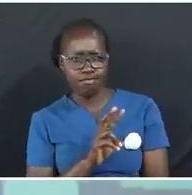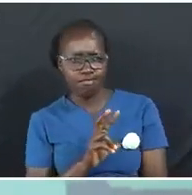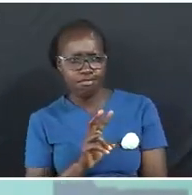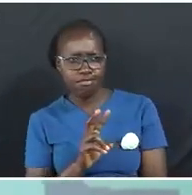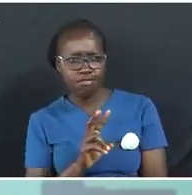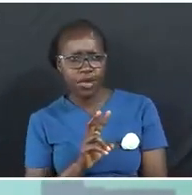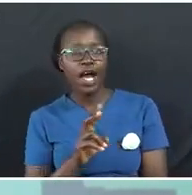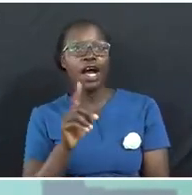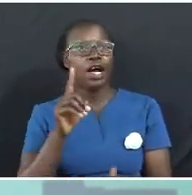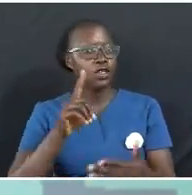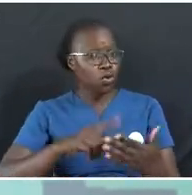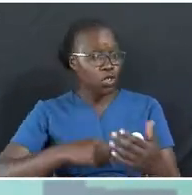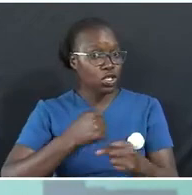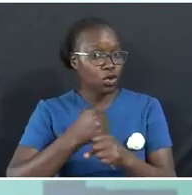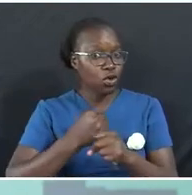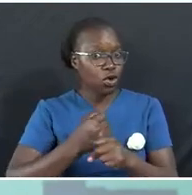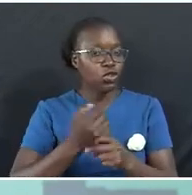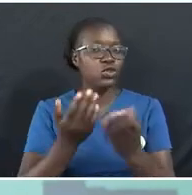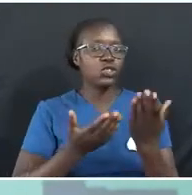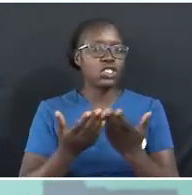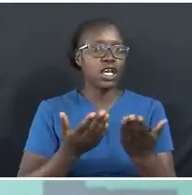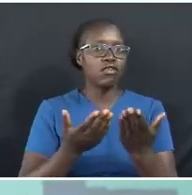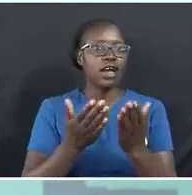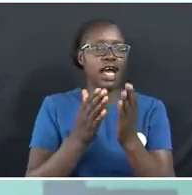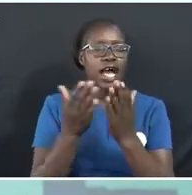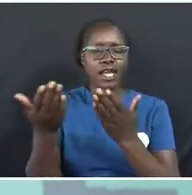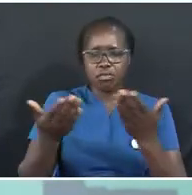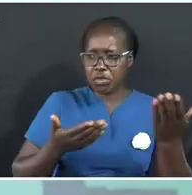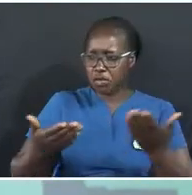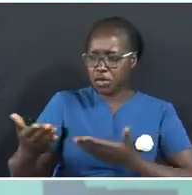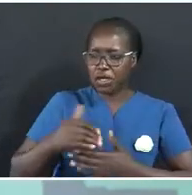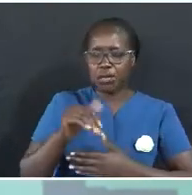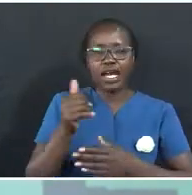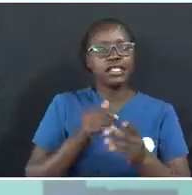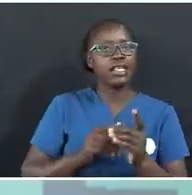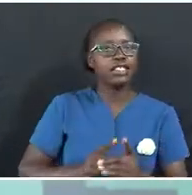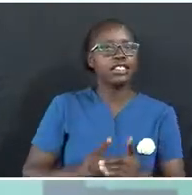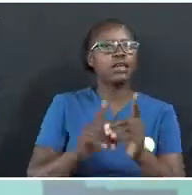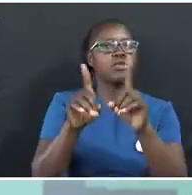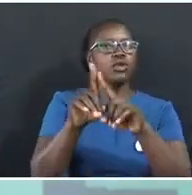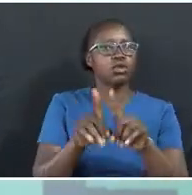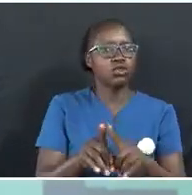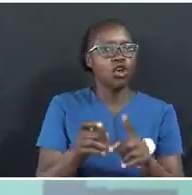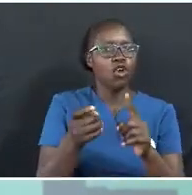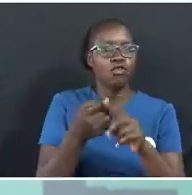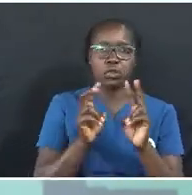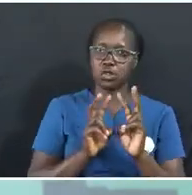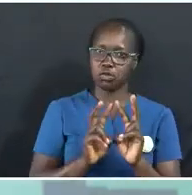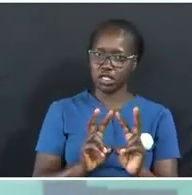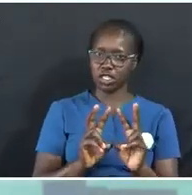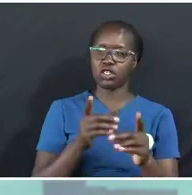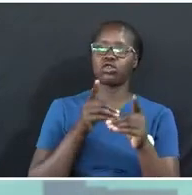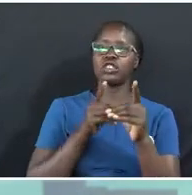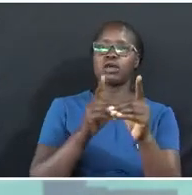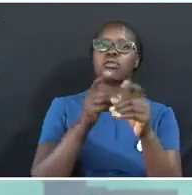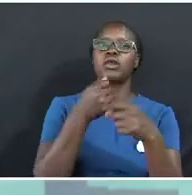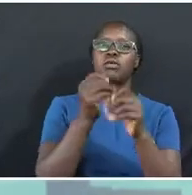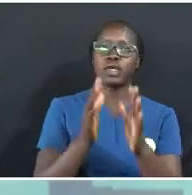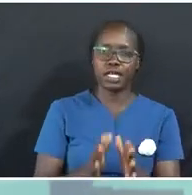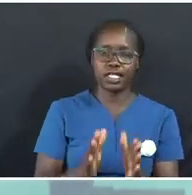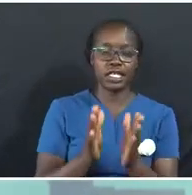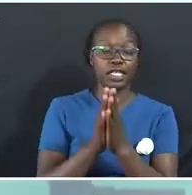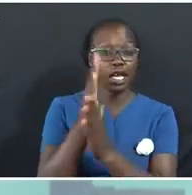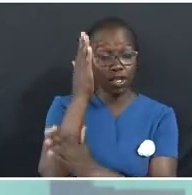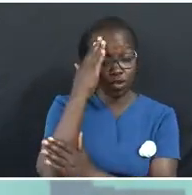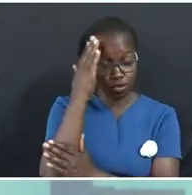watch. They were called to come and serve and bring other disciples also. So from spectators to disciple makers. And I know he also